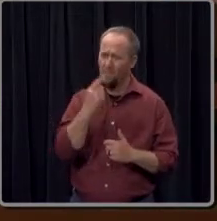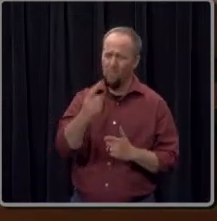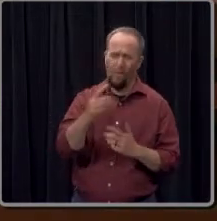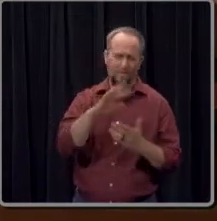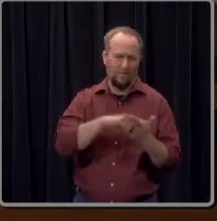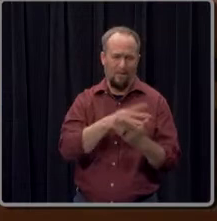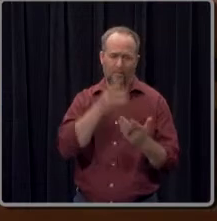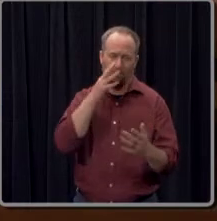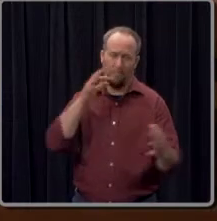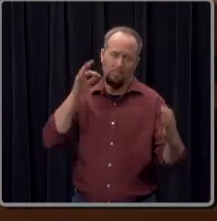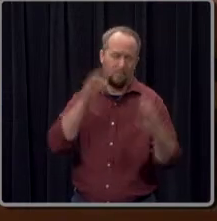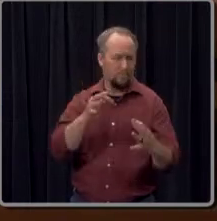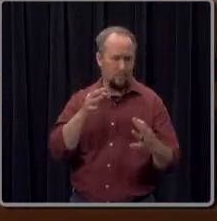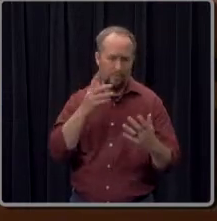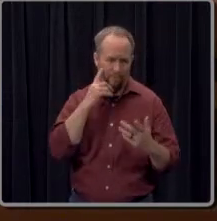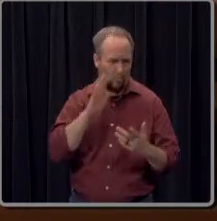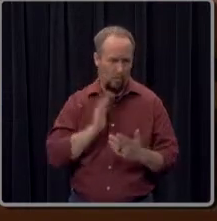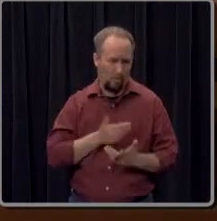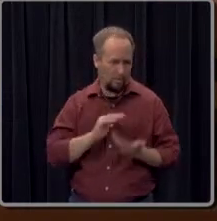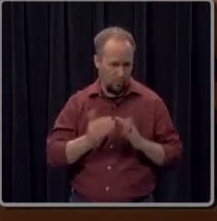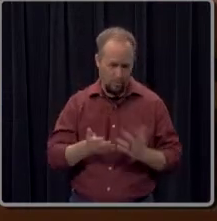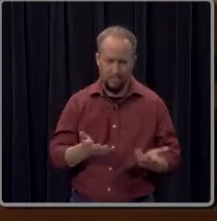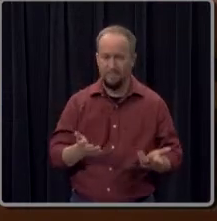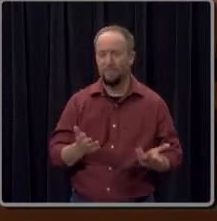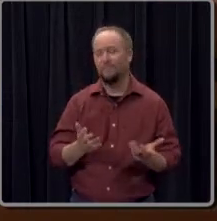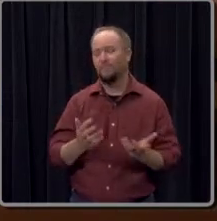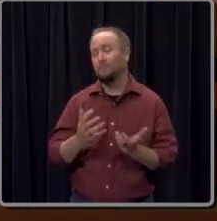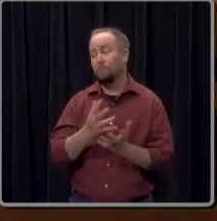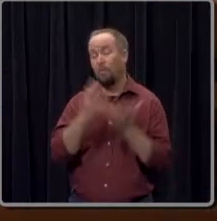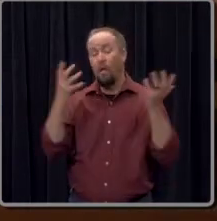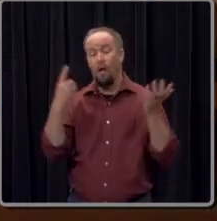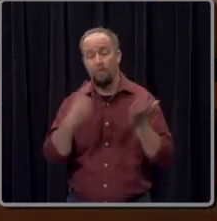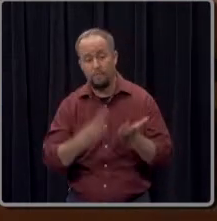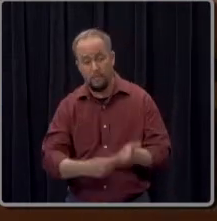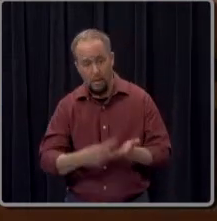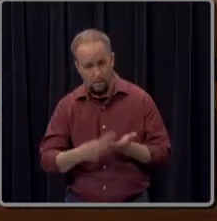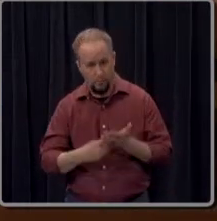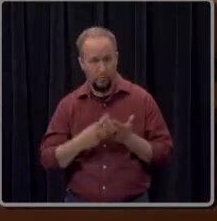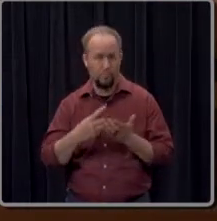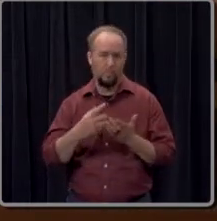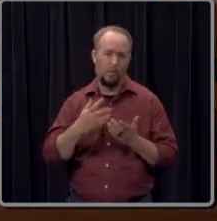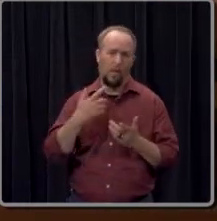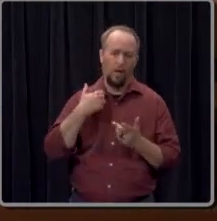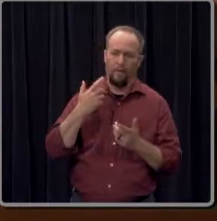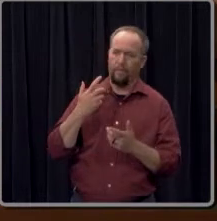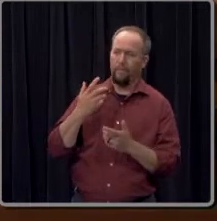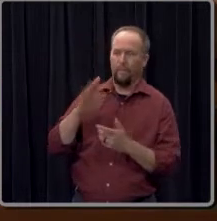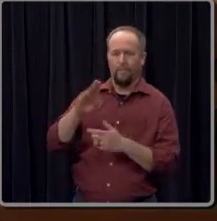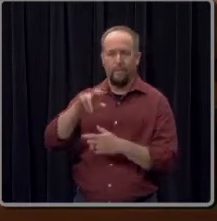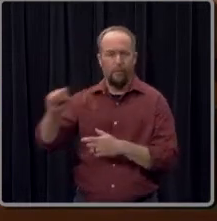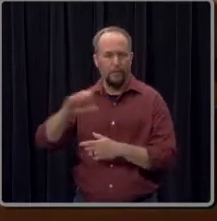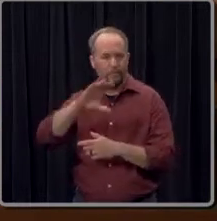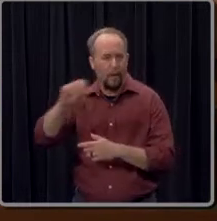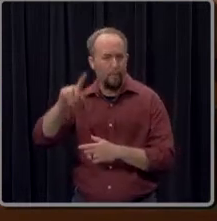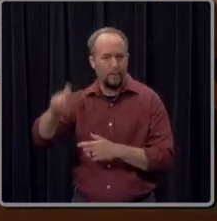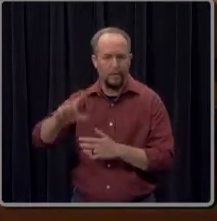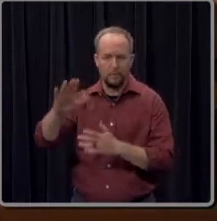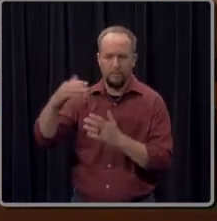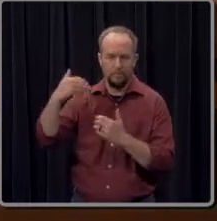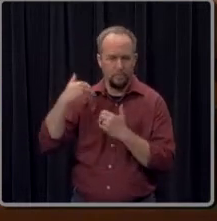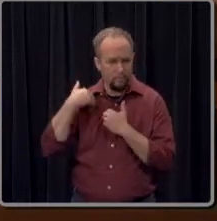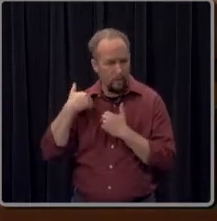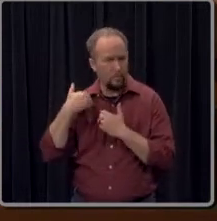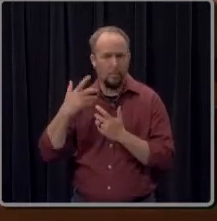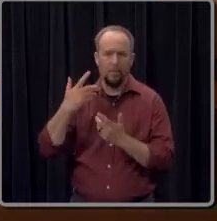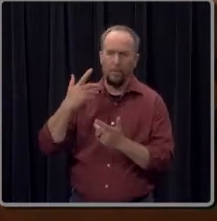community. There's been a lot of conversations related to this about, hold the bus company responsible and hold them to their contract